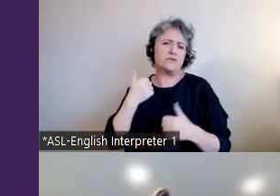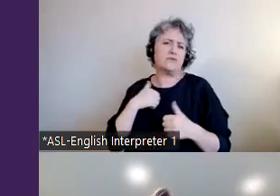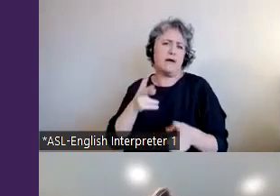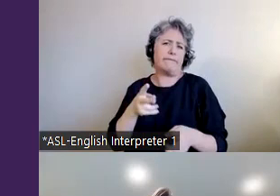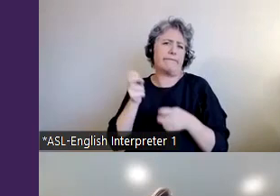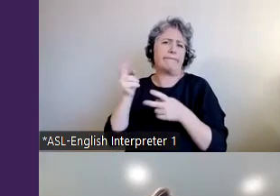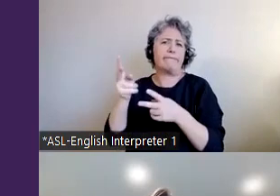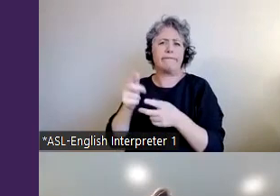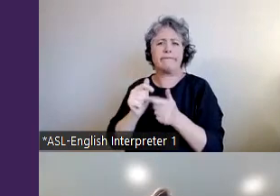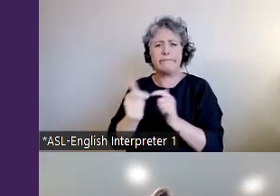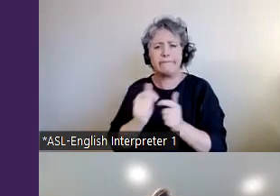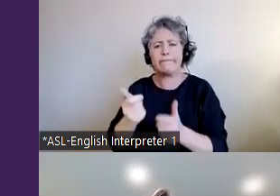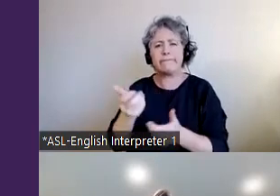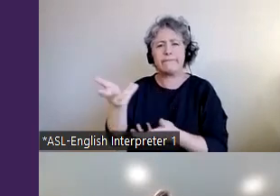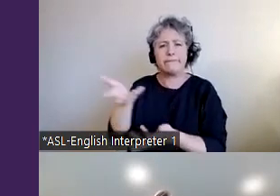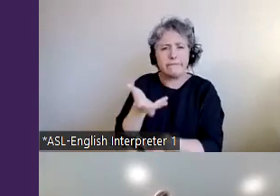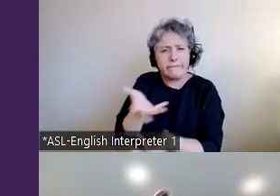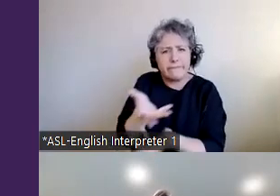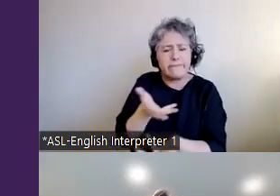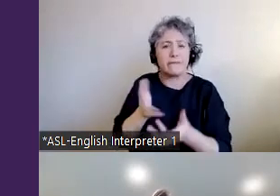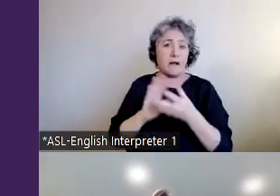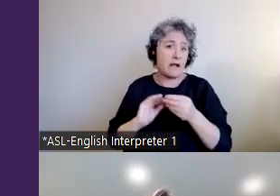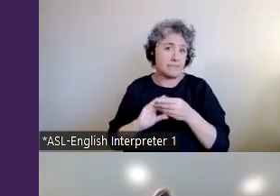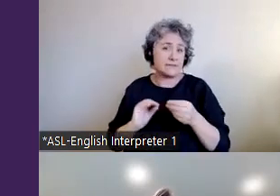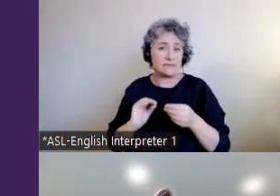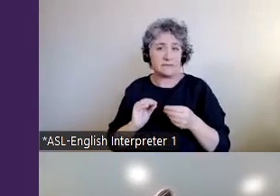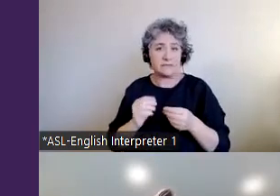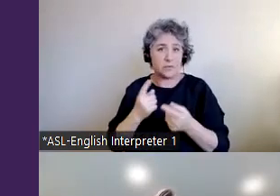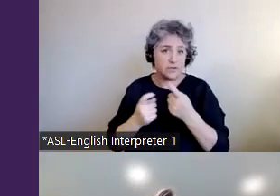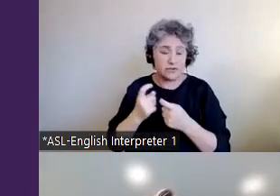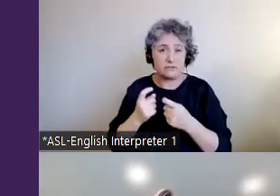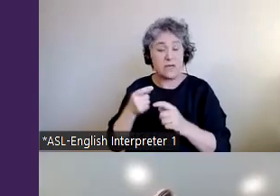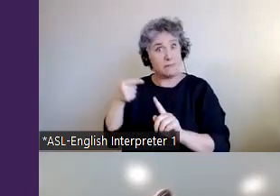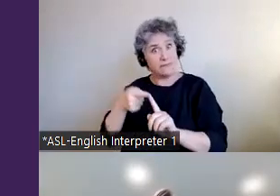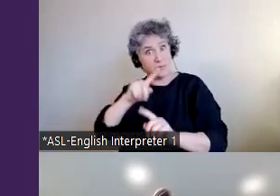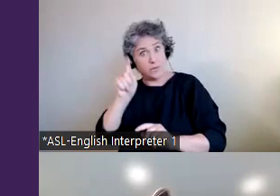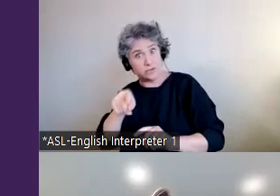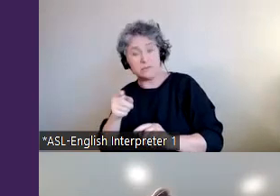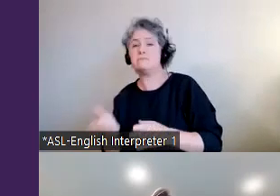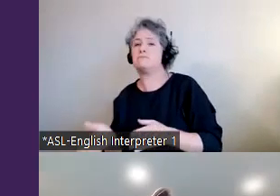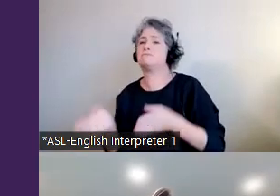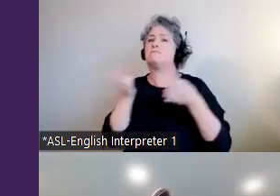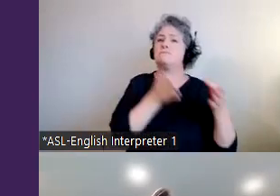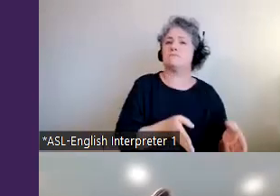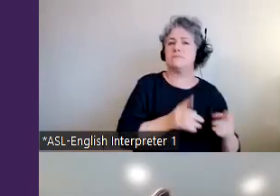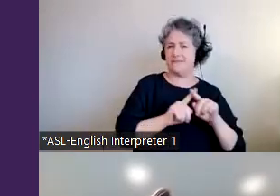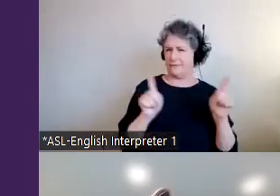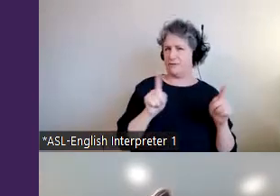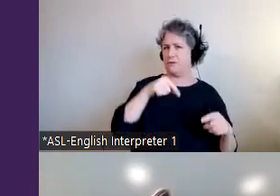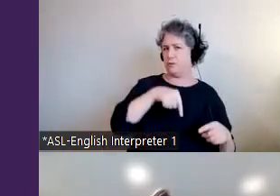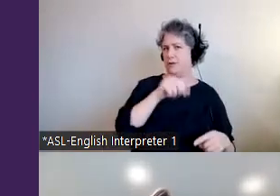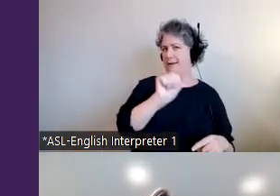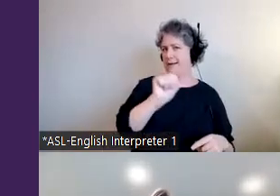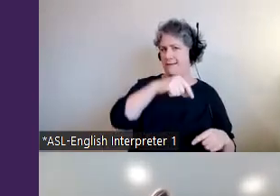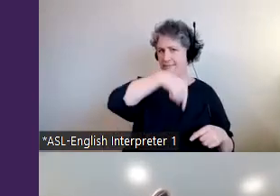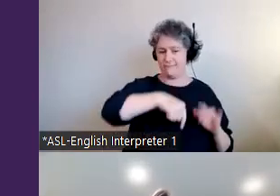have an interactive presentation today, so you can put your comments there. If you have a specific question during the presentation, please put that in the question